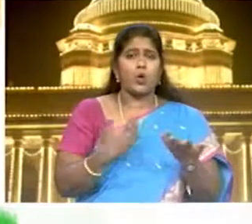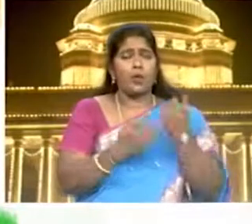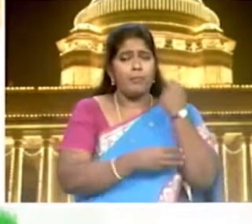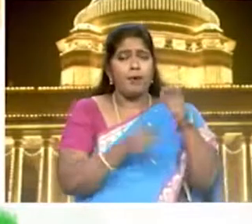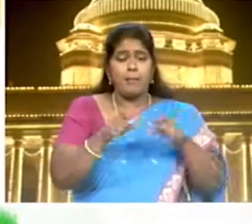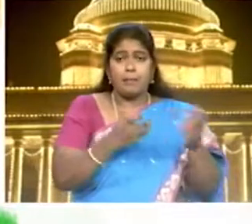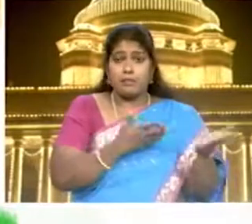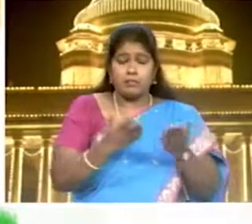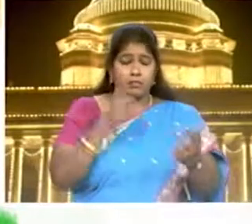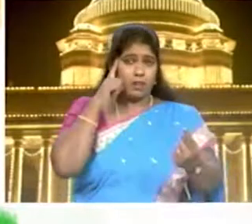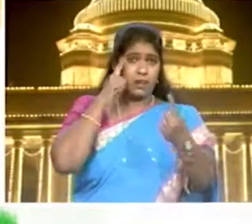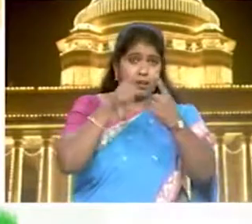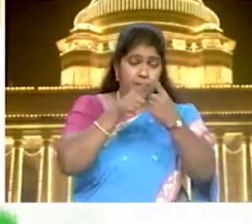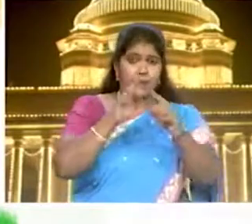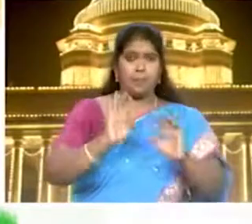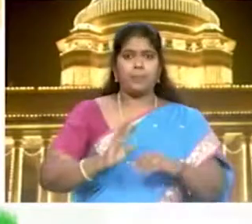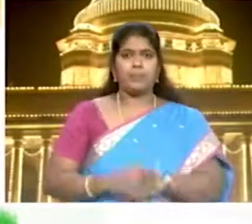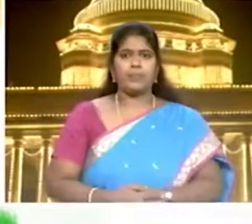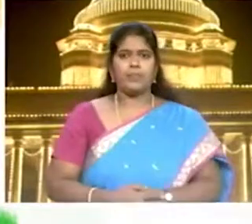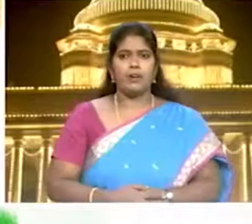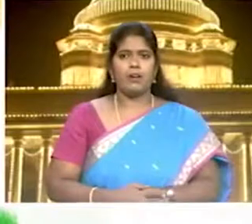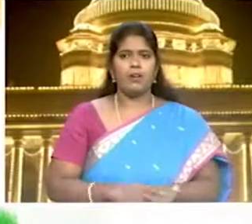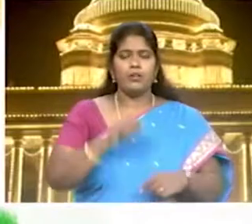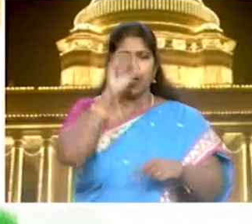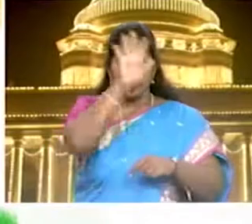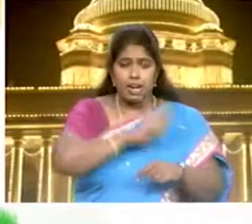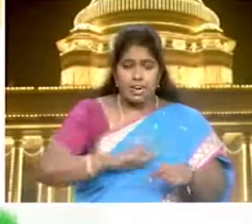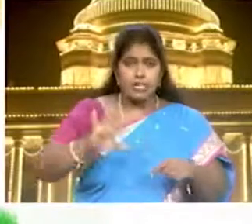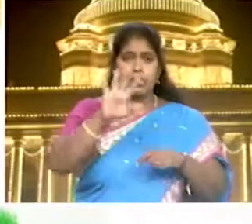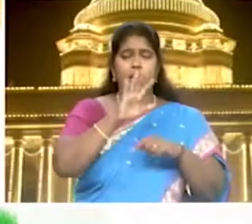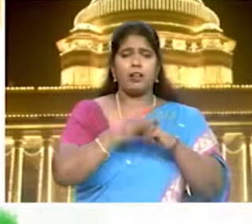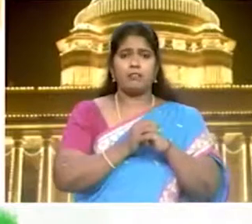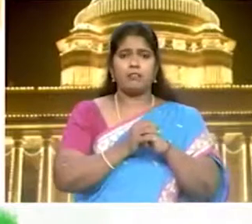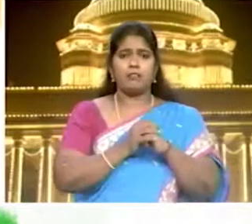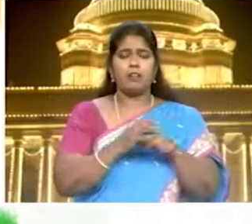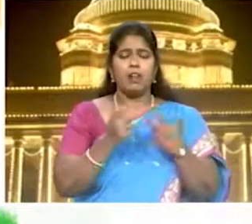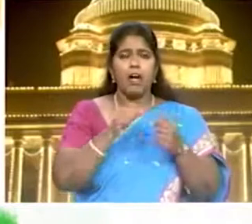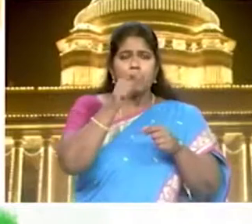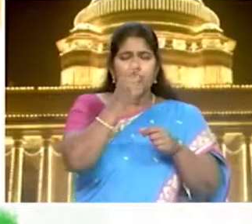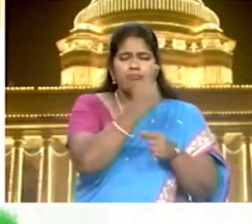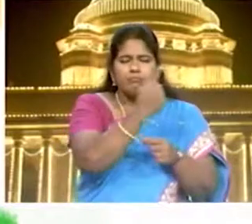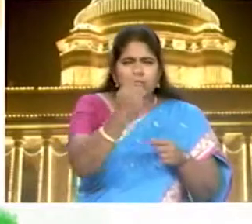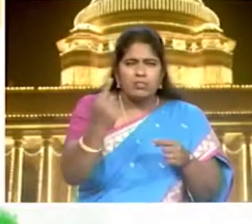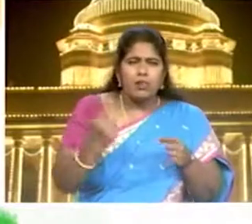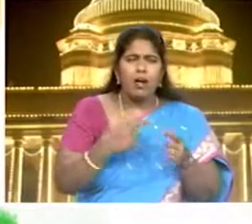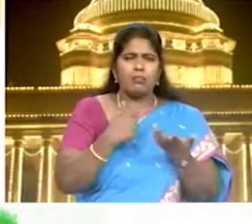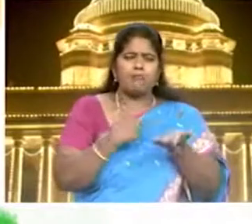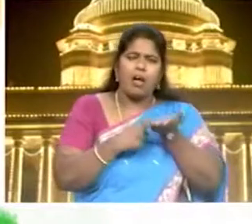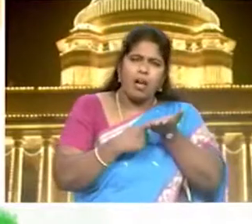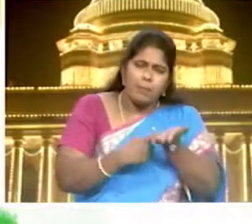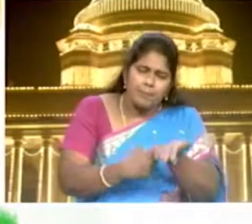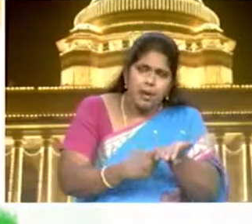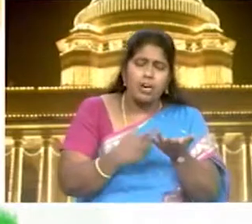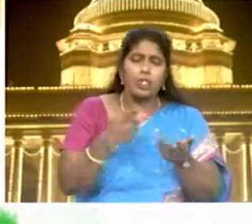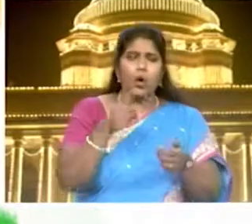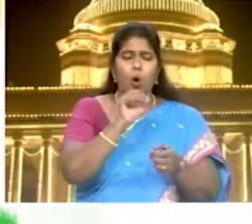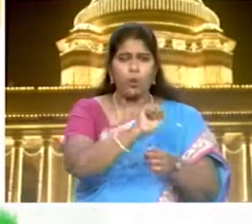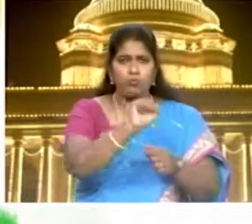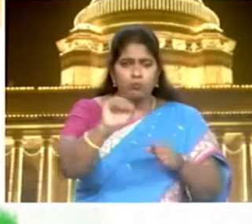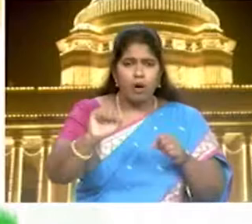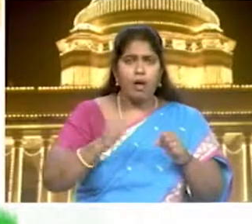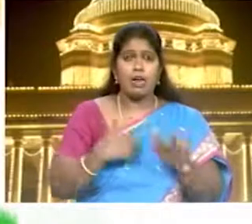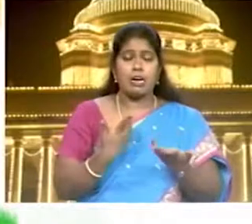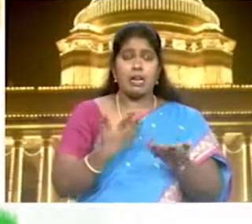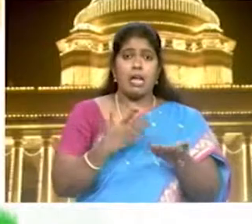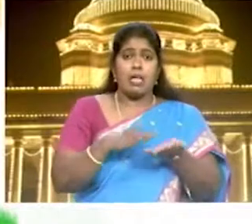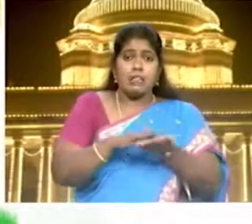as the fundamental duties of the citizens. I appeal to every citizen to know about their fundamental